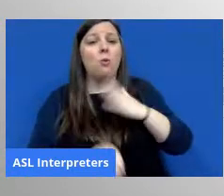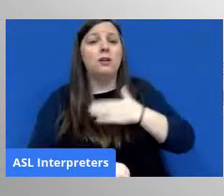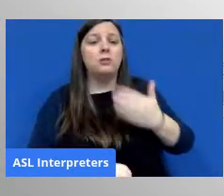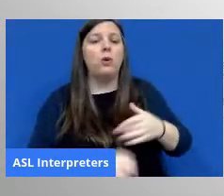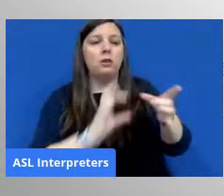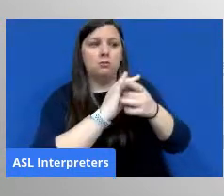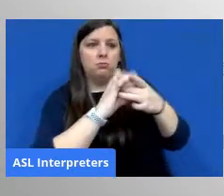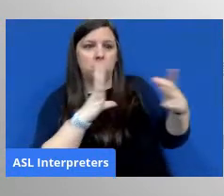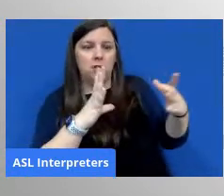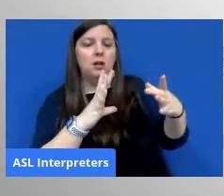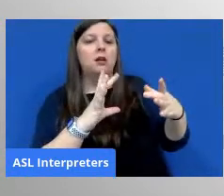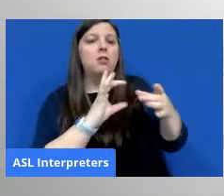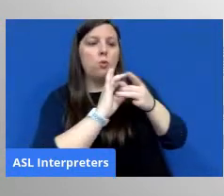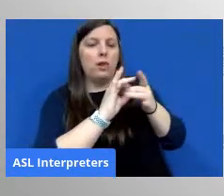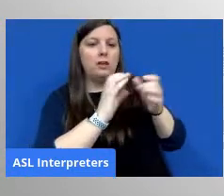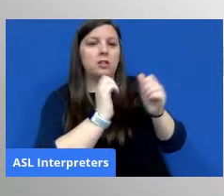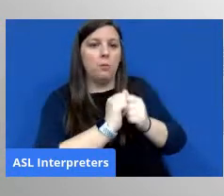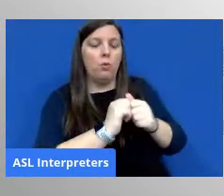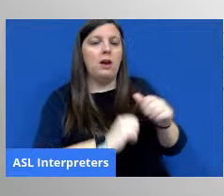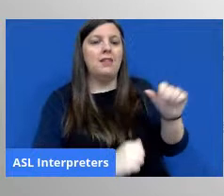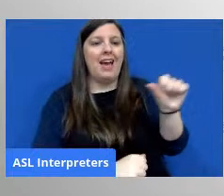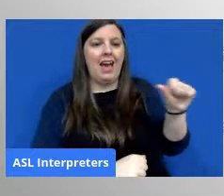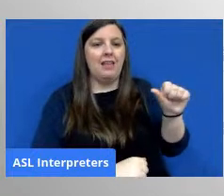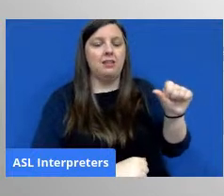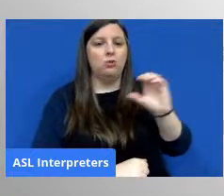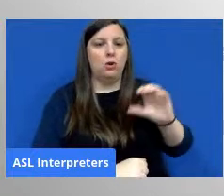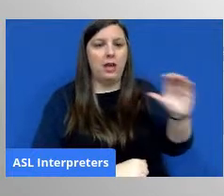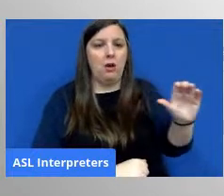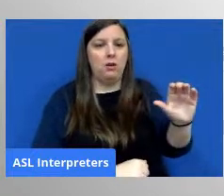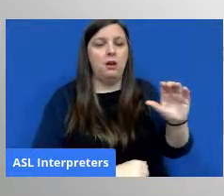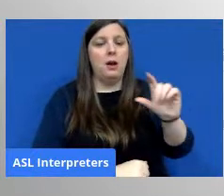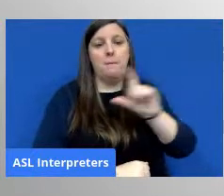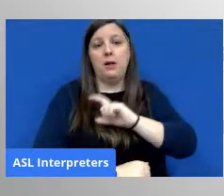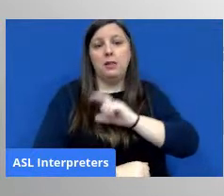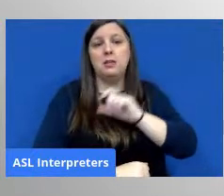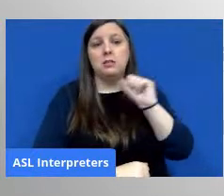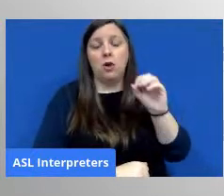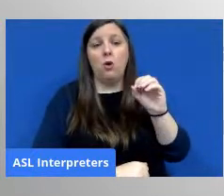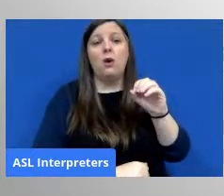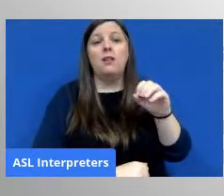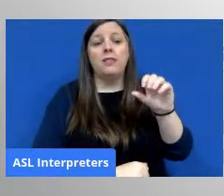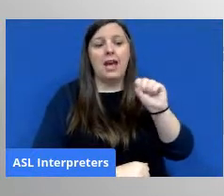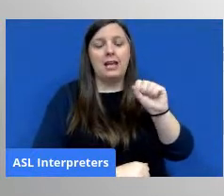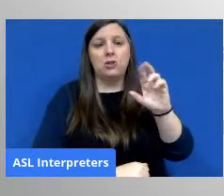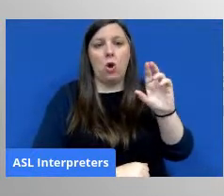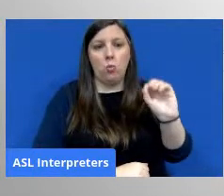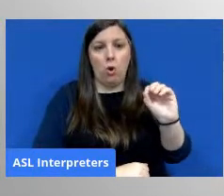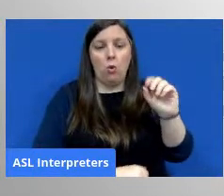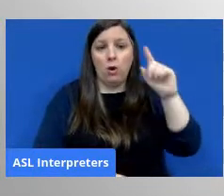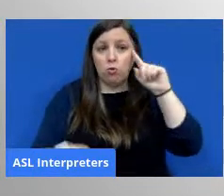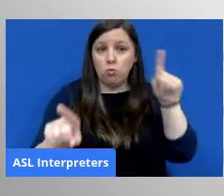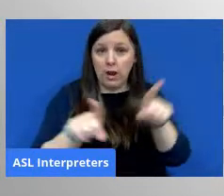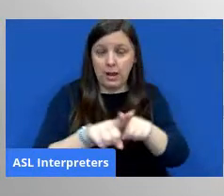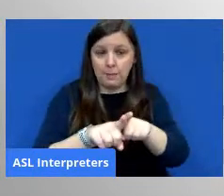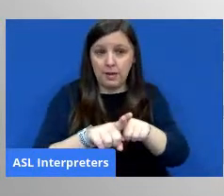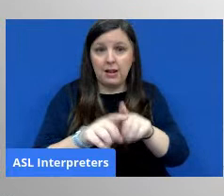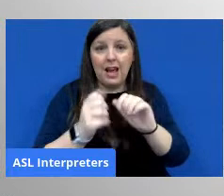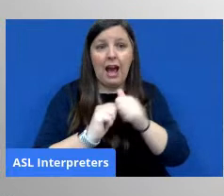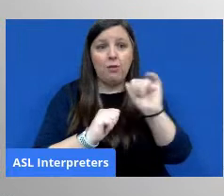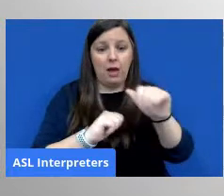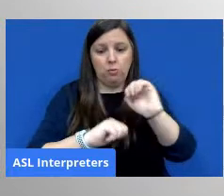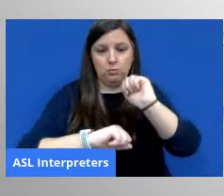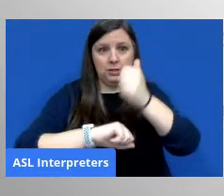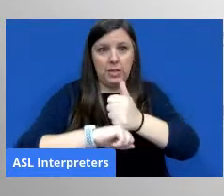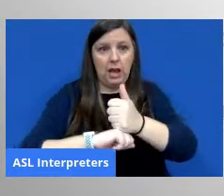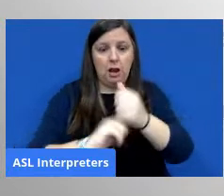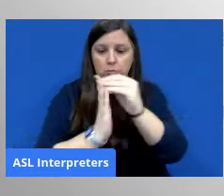County Police Department. And so I think that, again, the SRO agreement, the way that was meted out, is